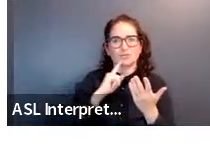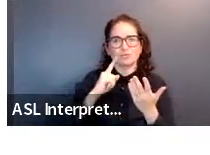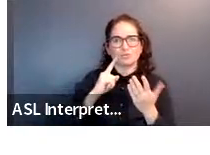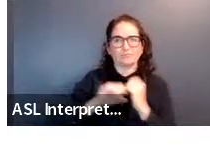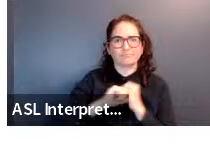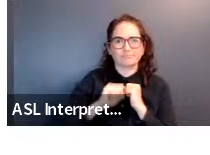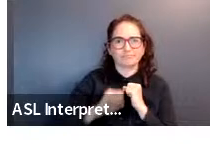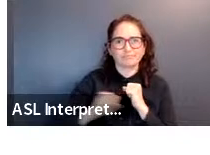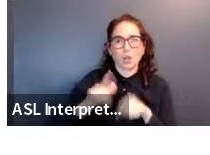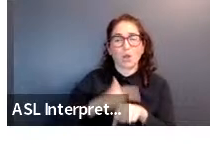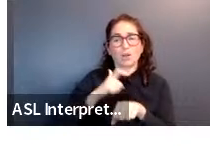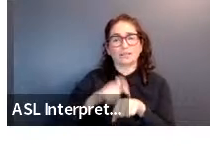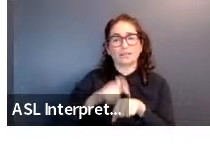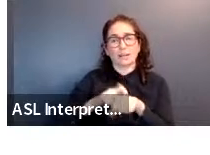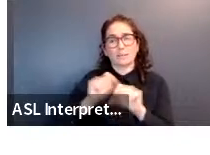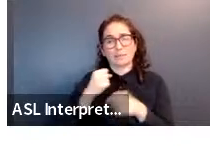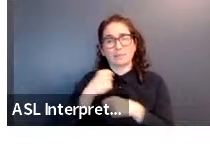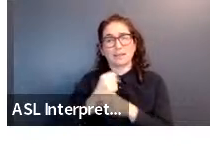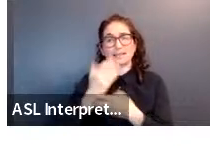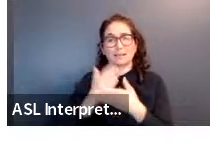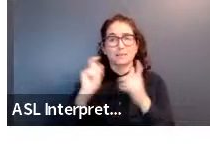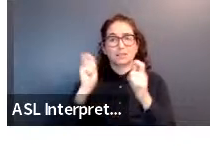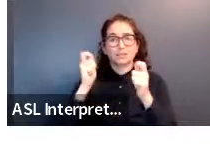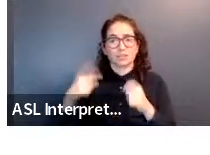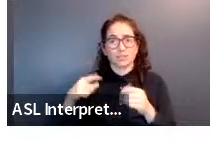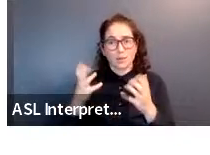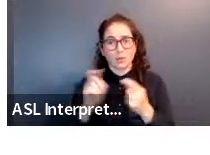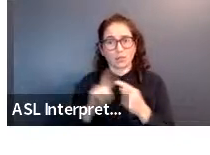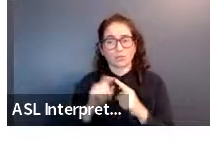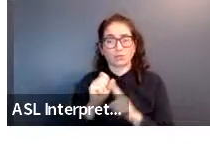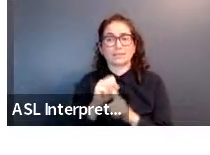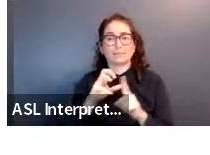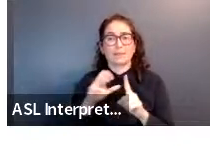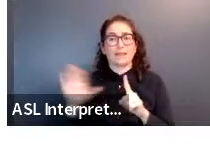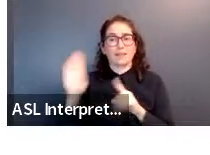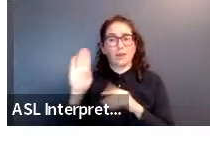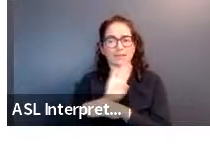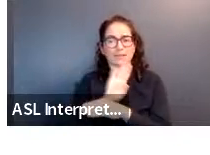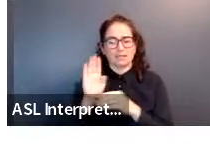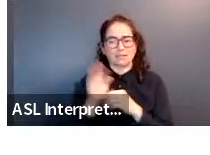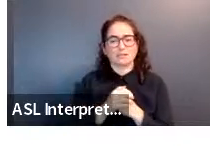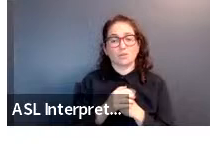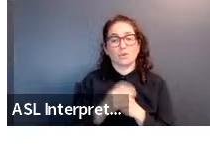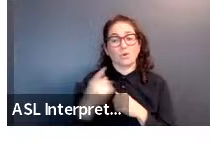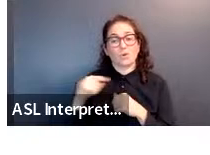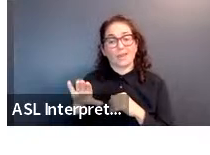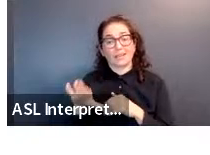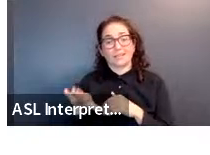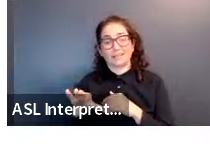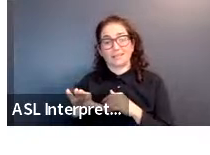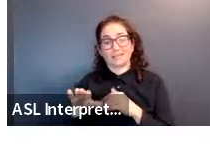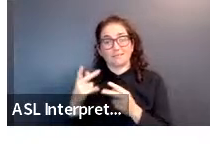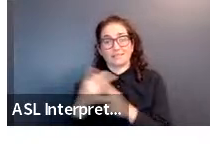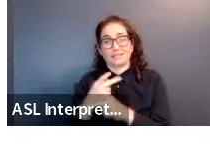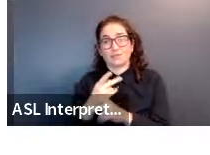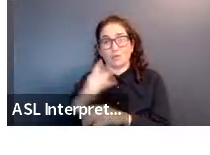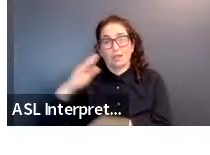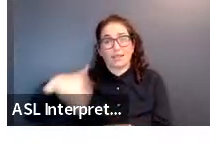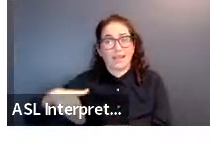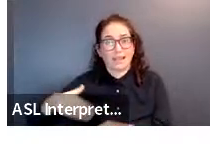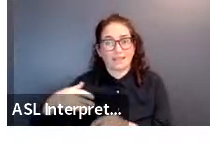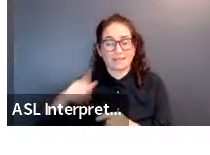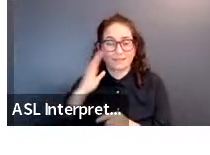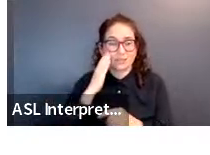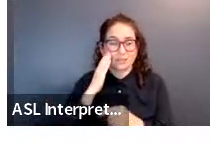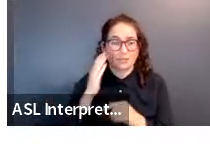time to be able to make some of the changes they want to expand the business they have. Or they discover too late that they have located into